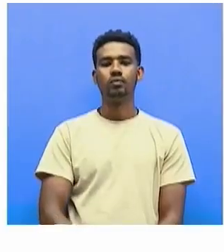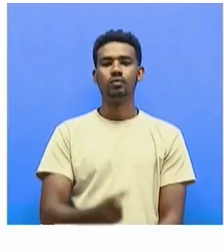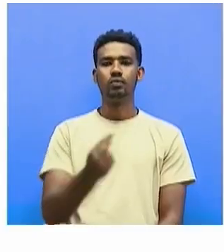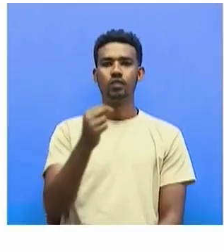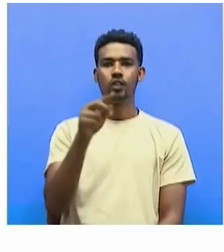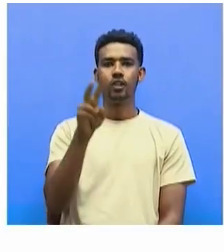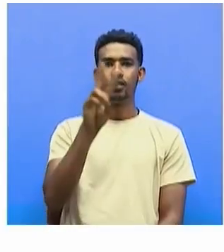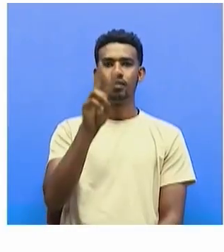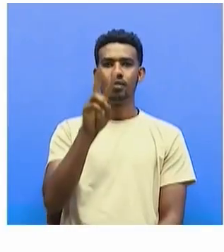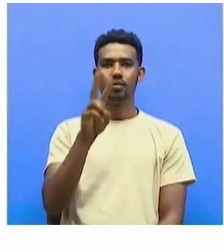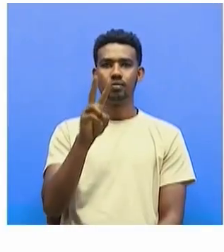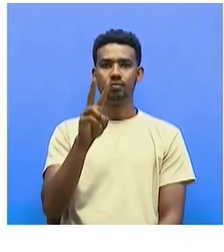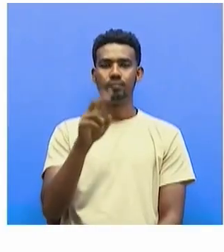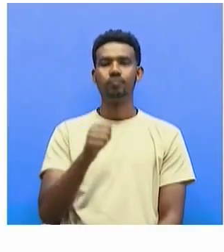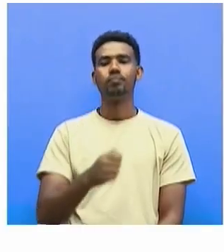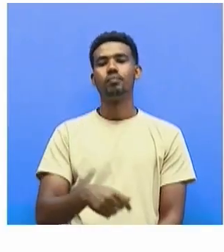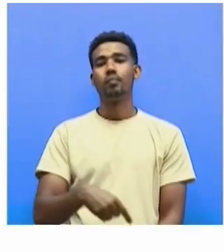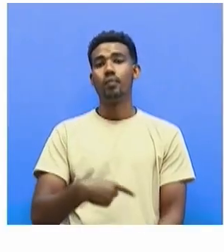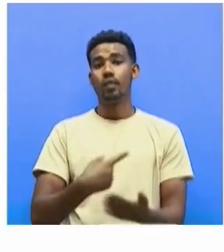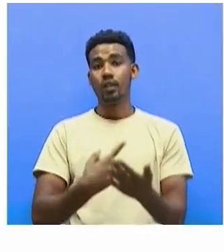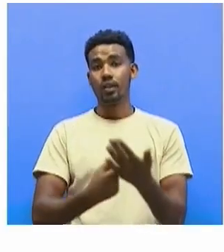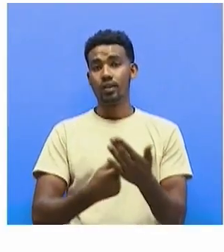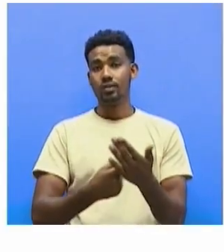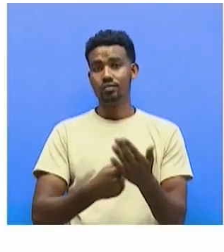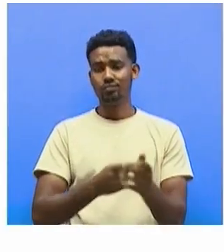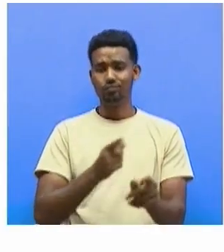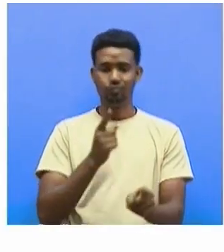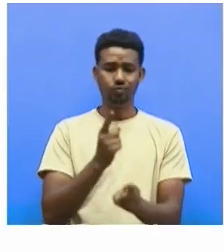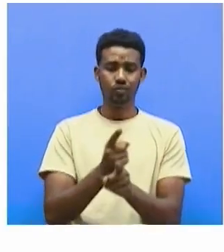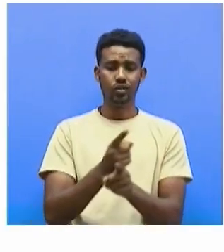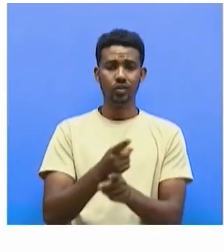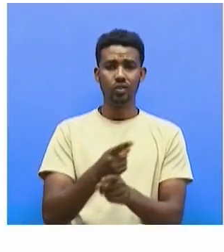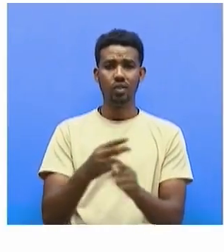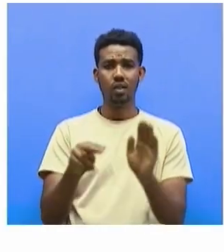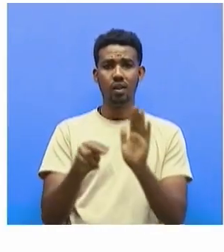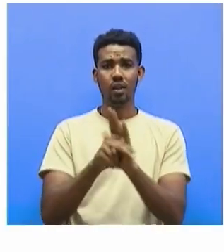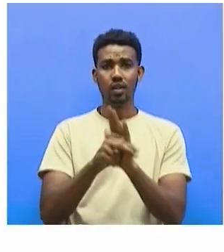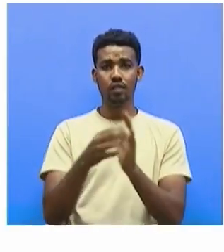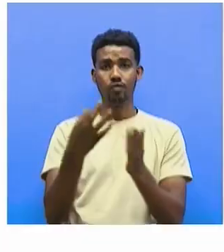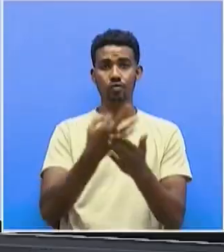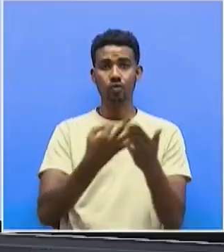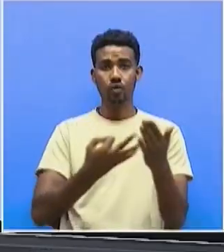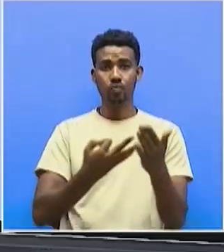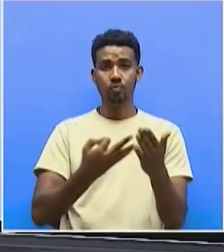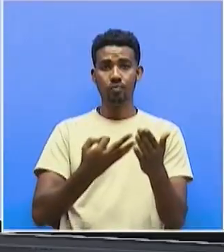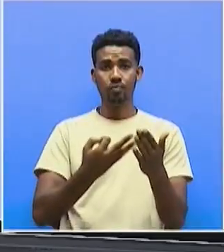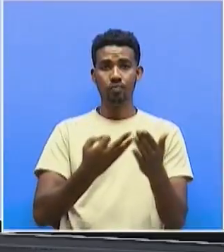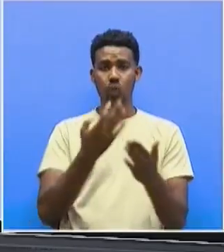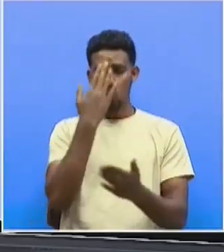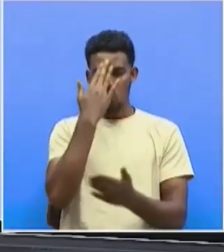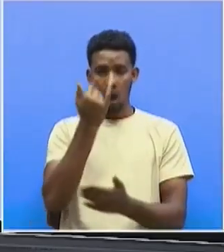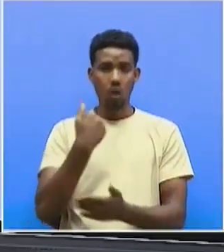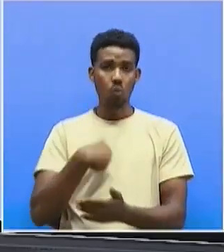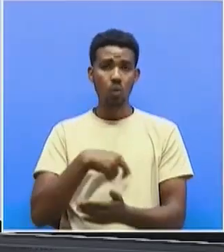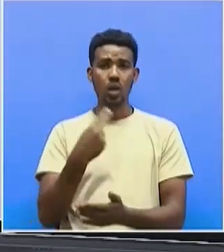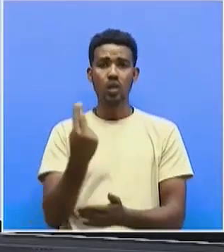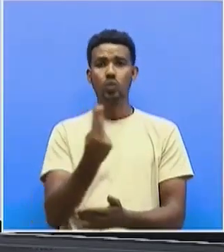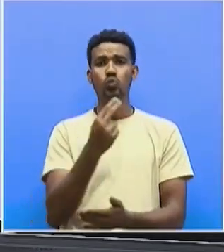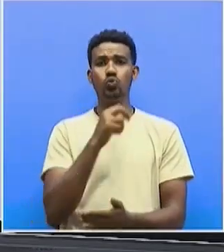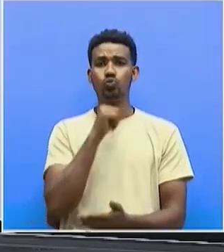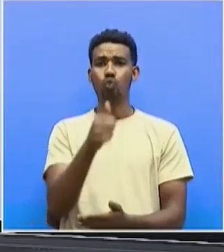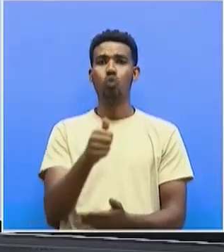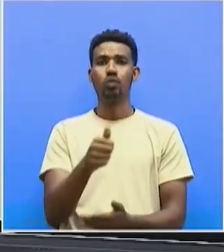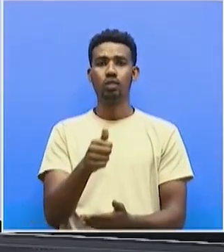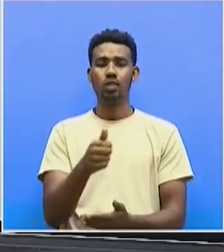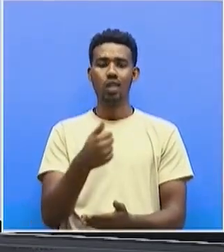TV. Look, students, this is really negative form because we are using not. We are using not. I